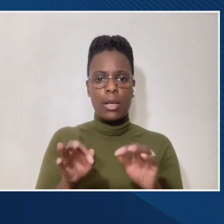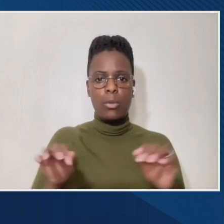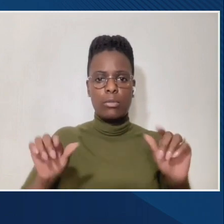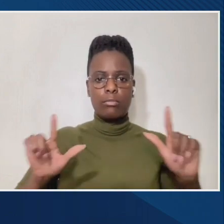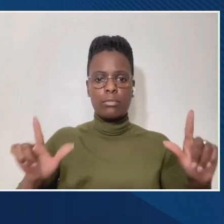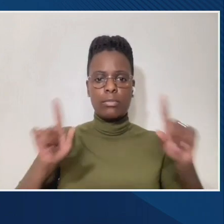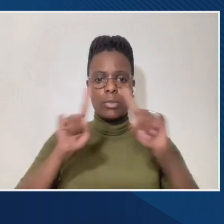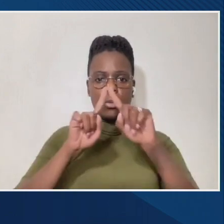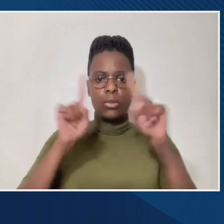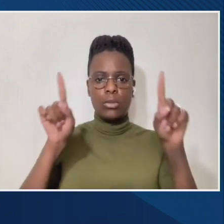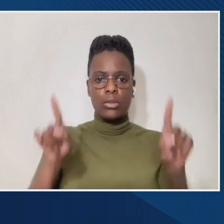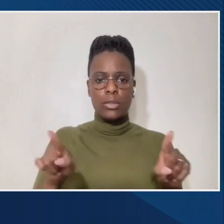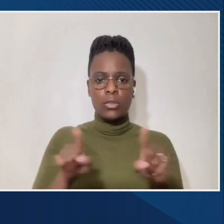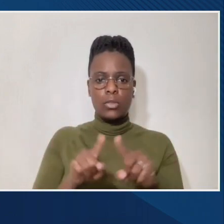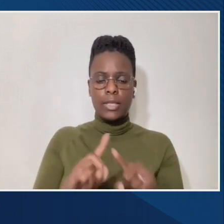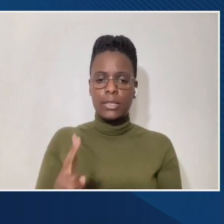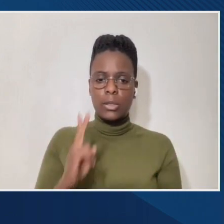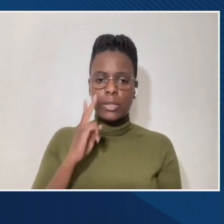like I said, it would improve,